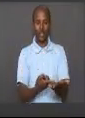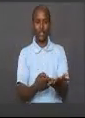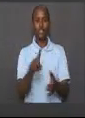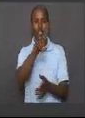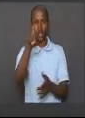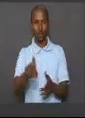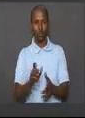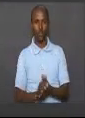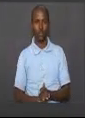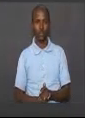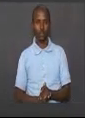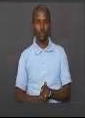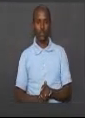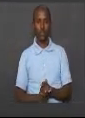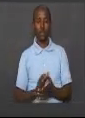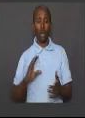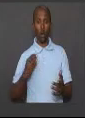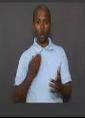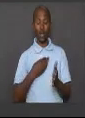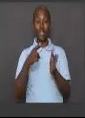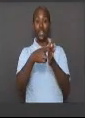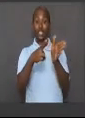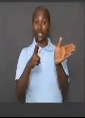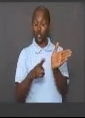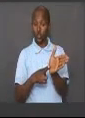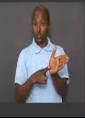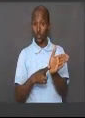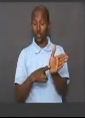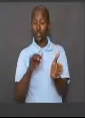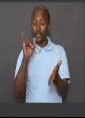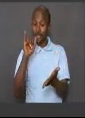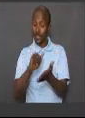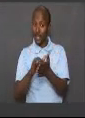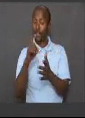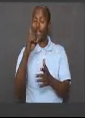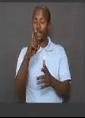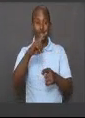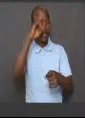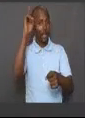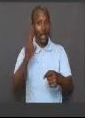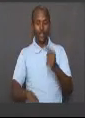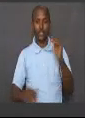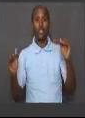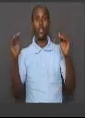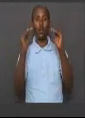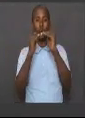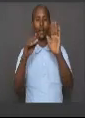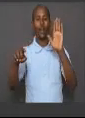equation. Our restrictions are that x cannot